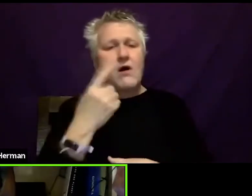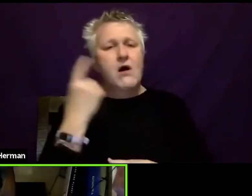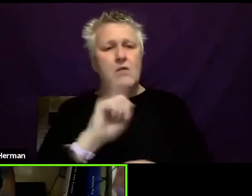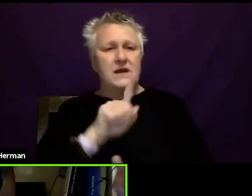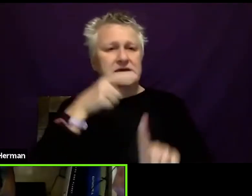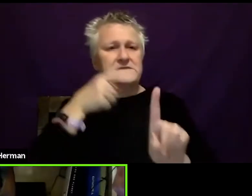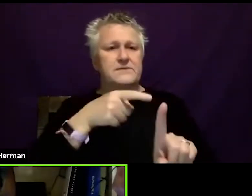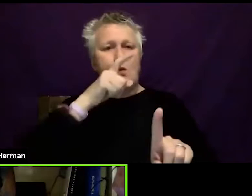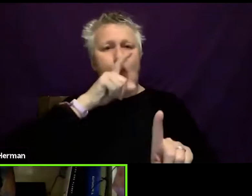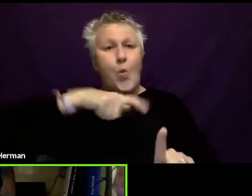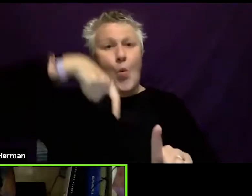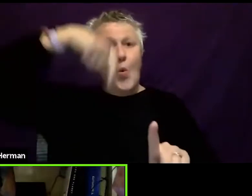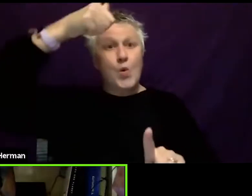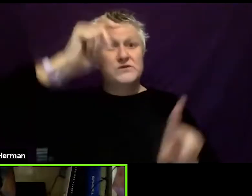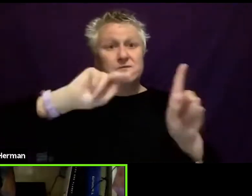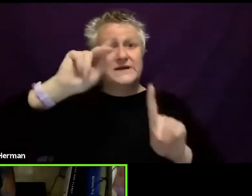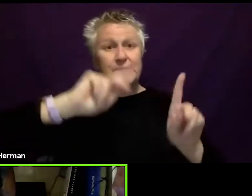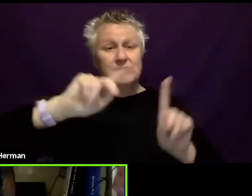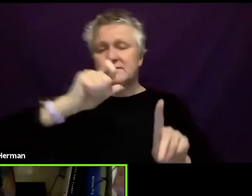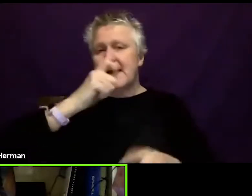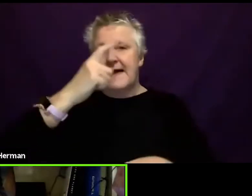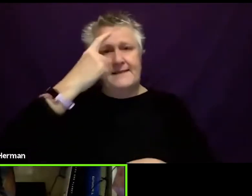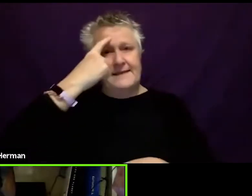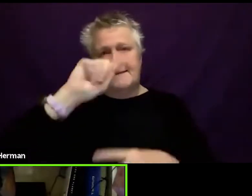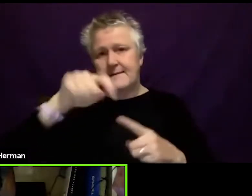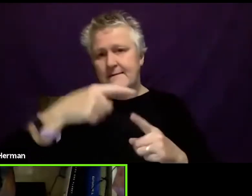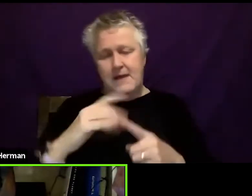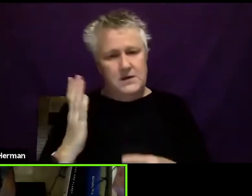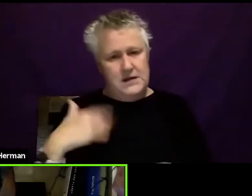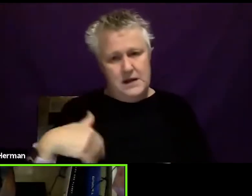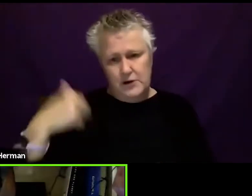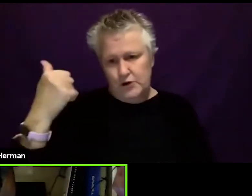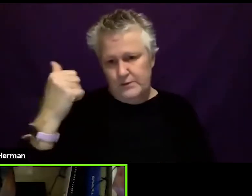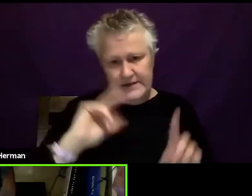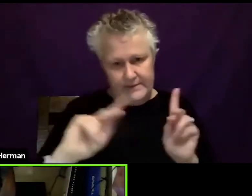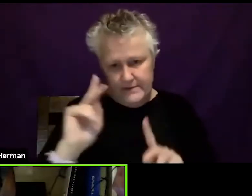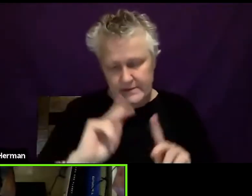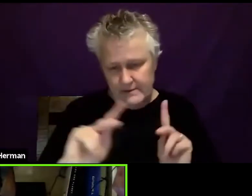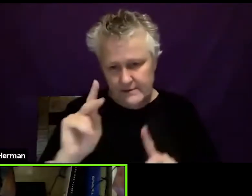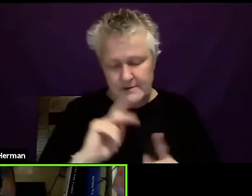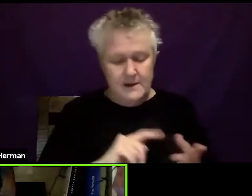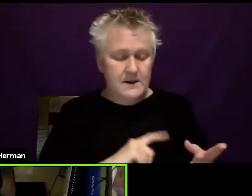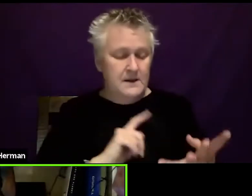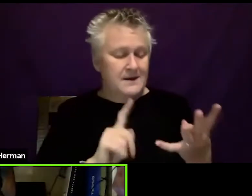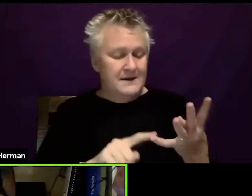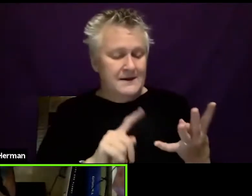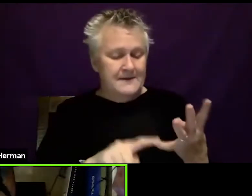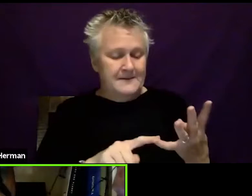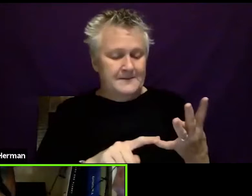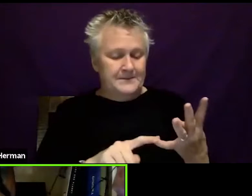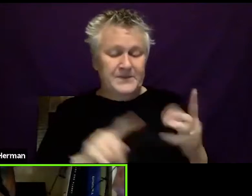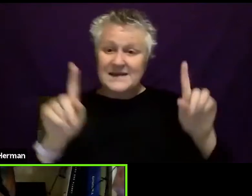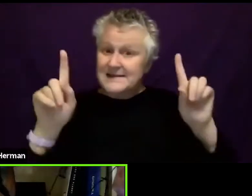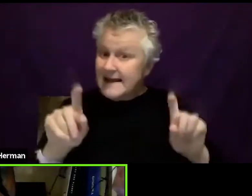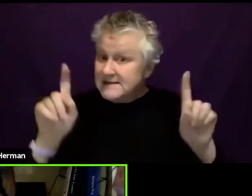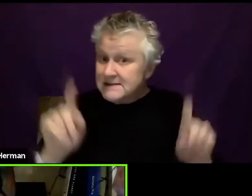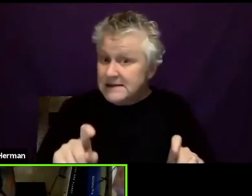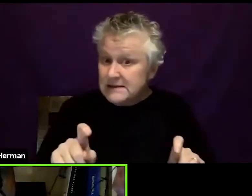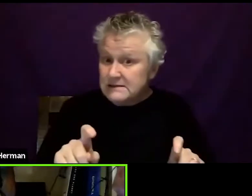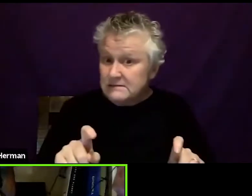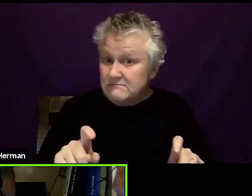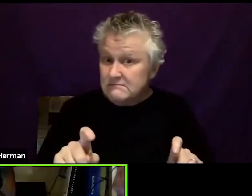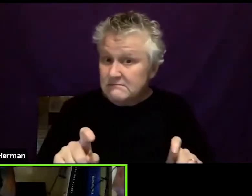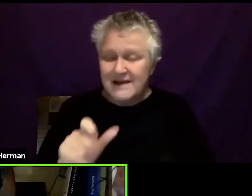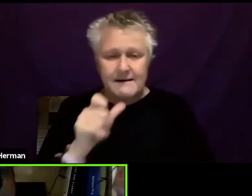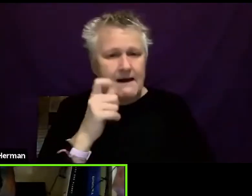And they didn't think about the testing and how it might be inaccessible. So, all